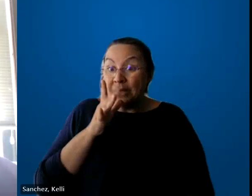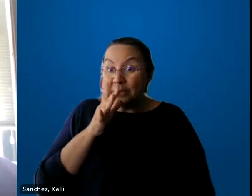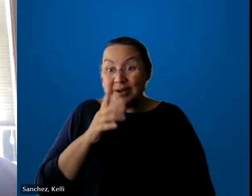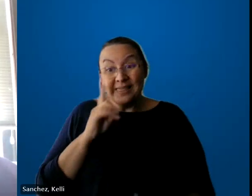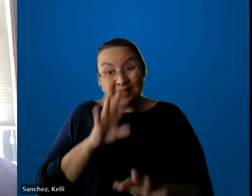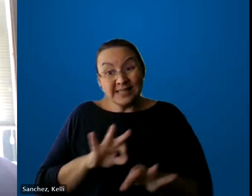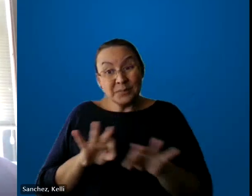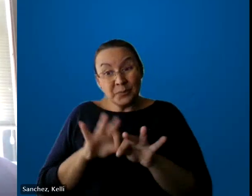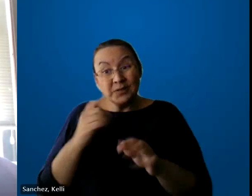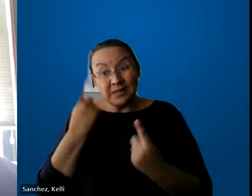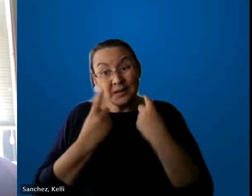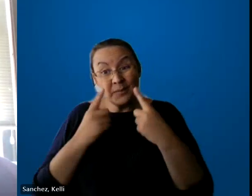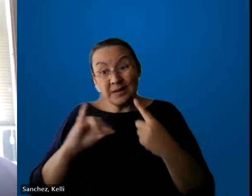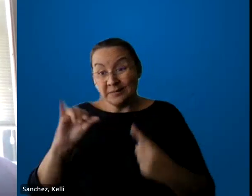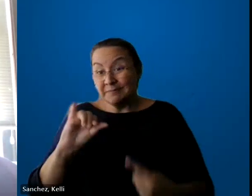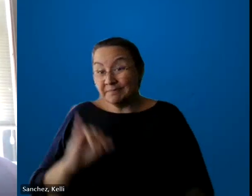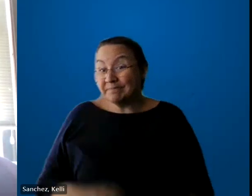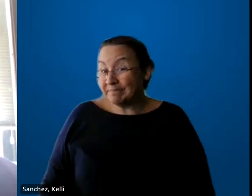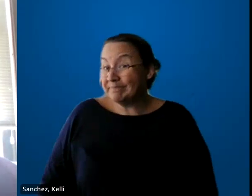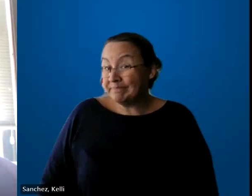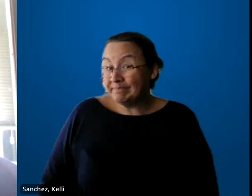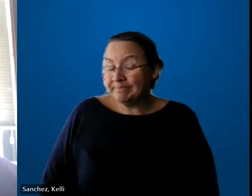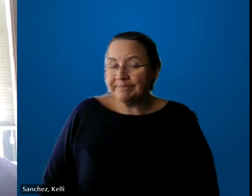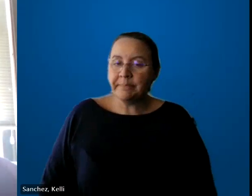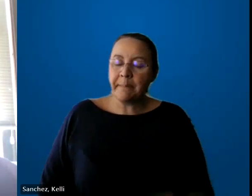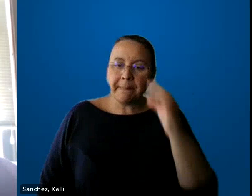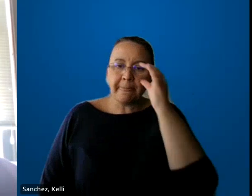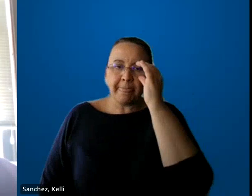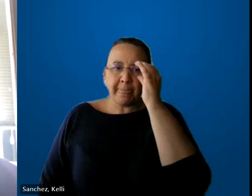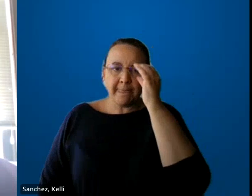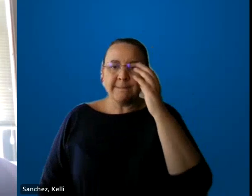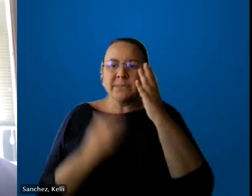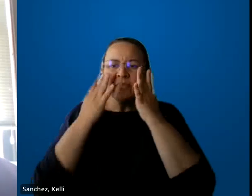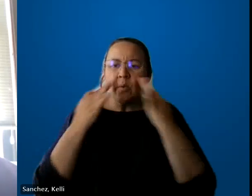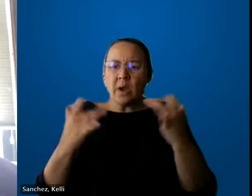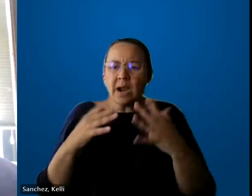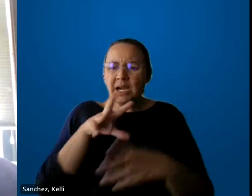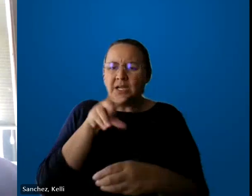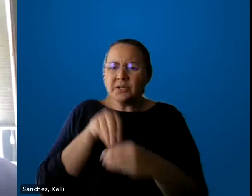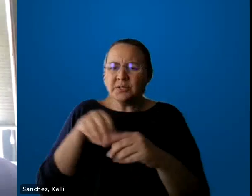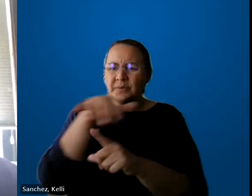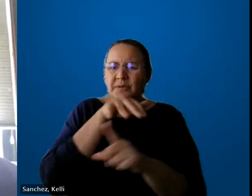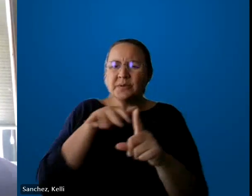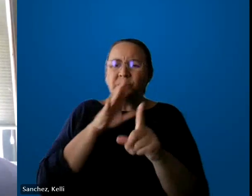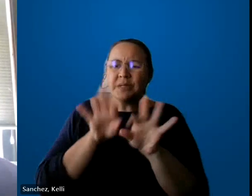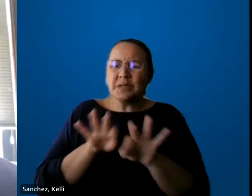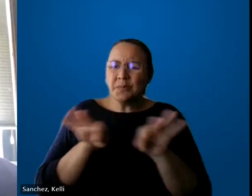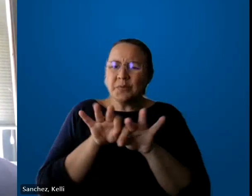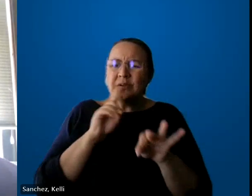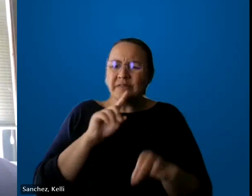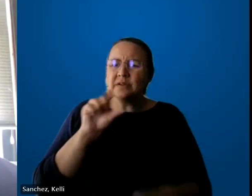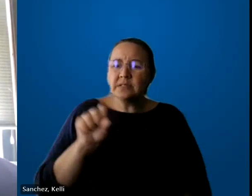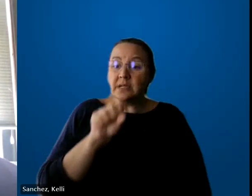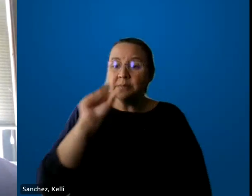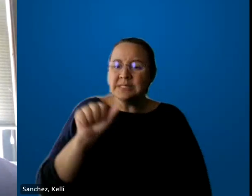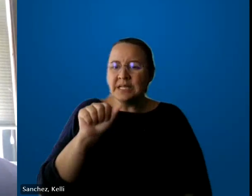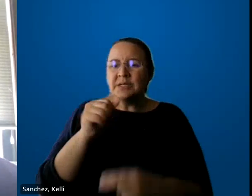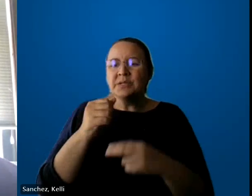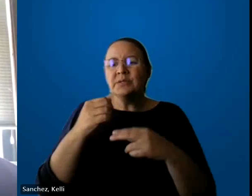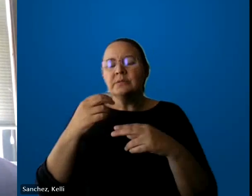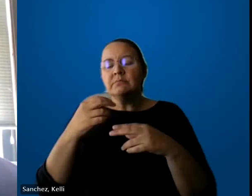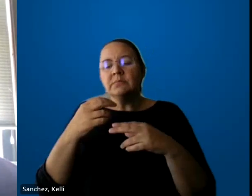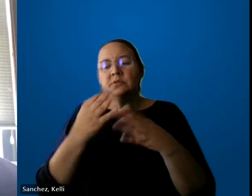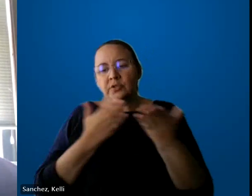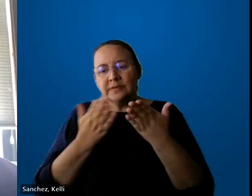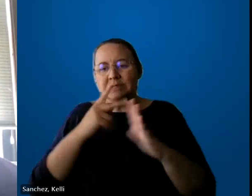Okay. All right. And why are inclusive environments so important for substance use services and programs?